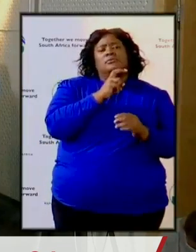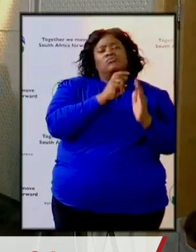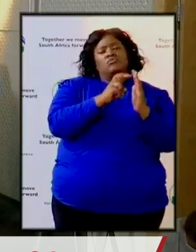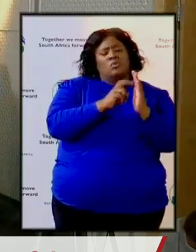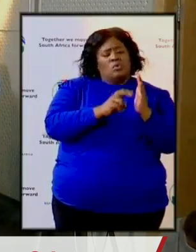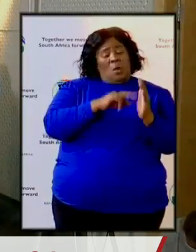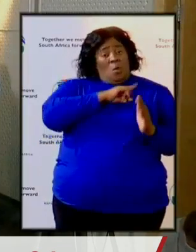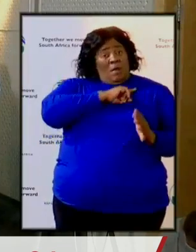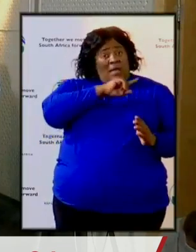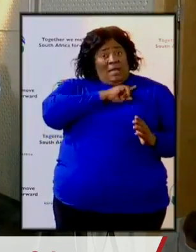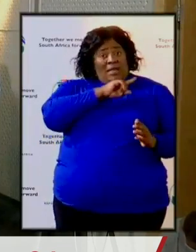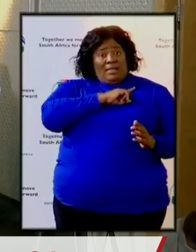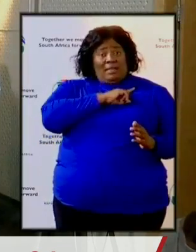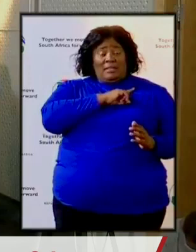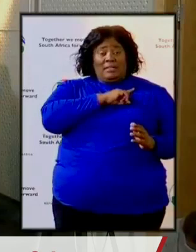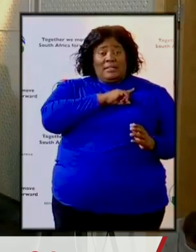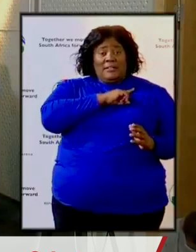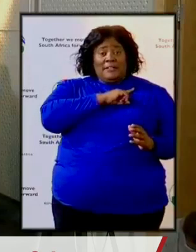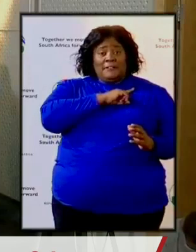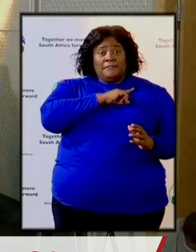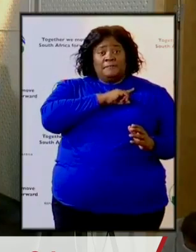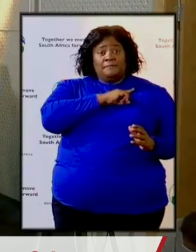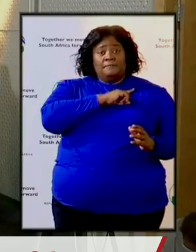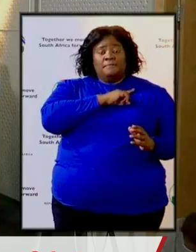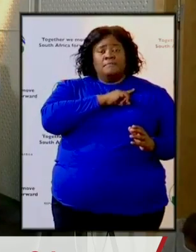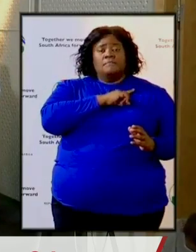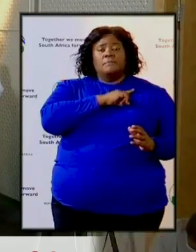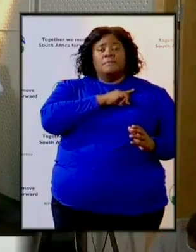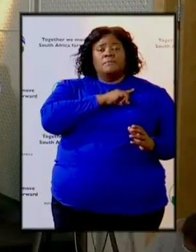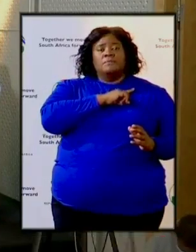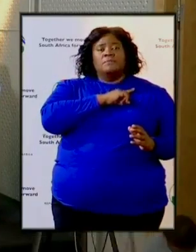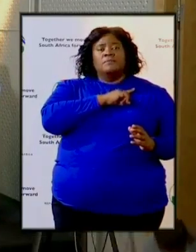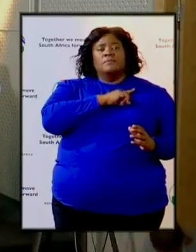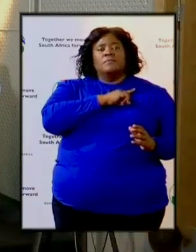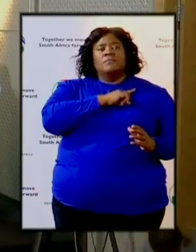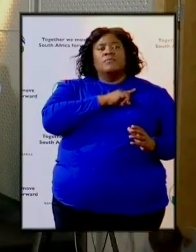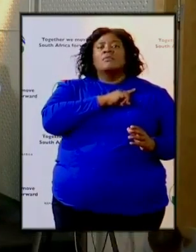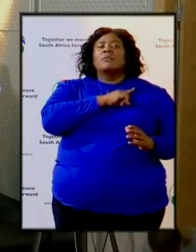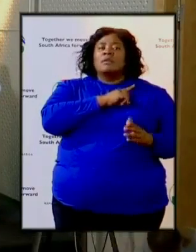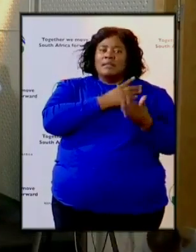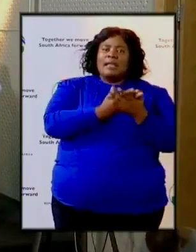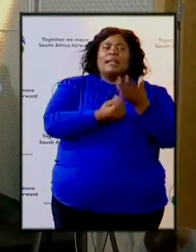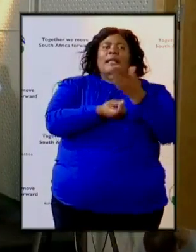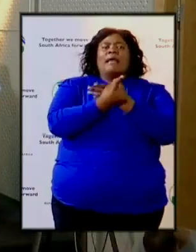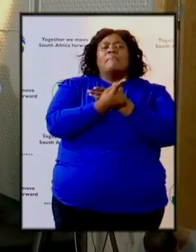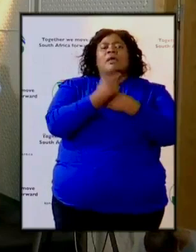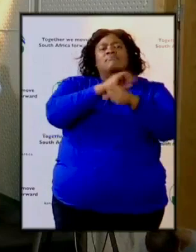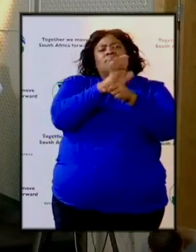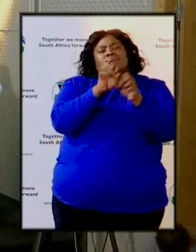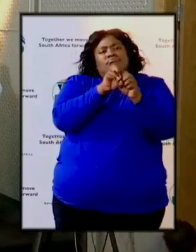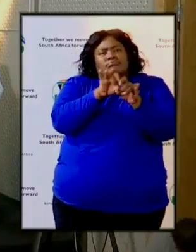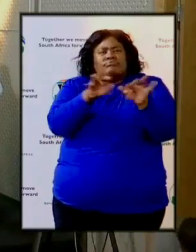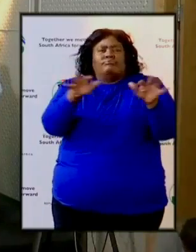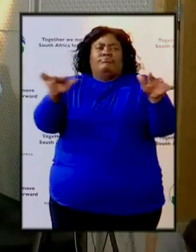because it may lead to more spread of virus as many people